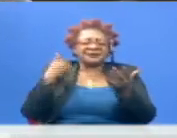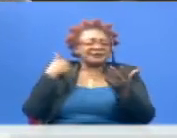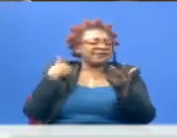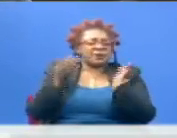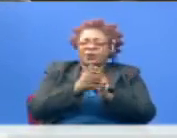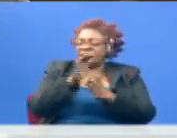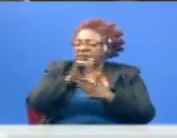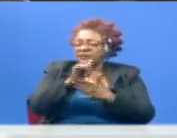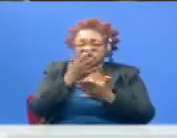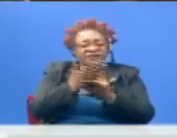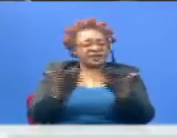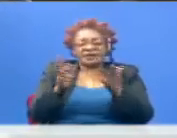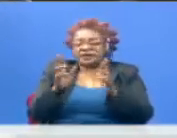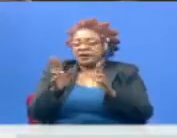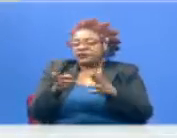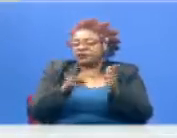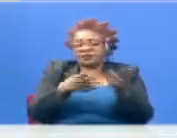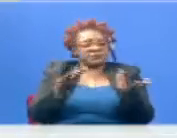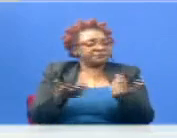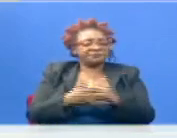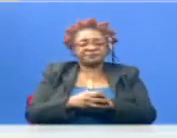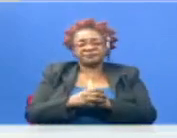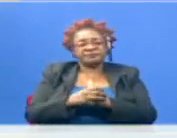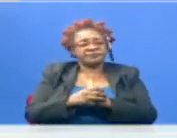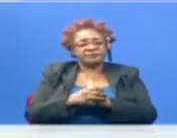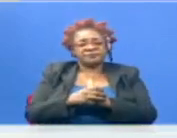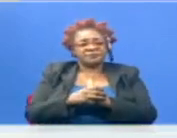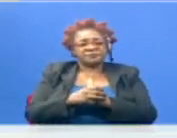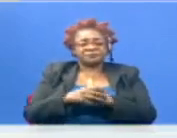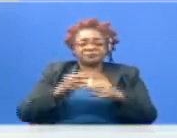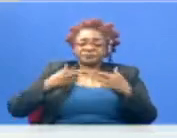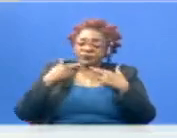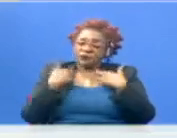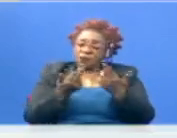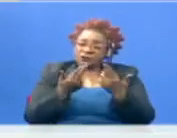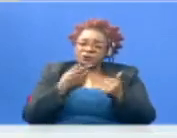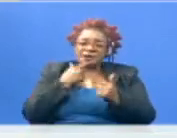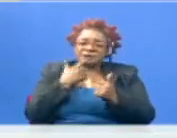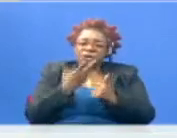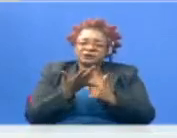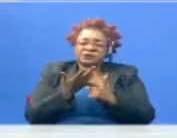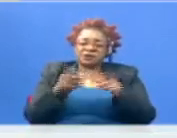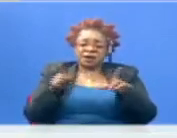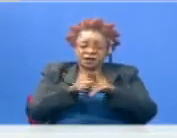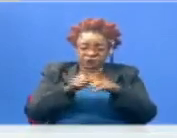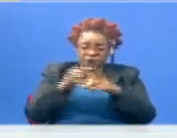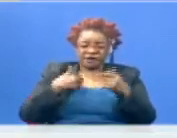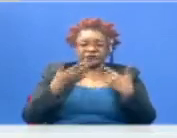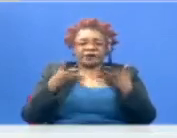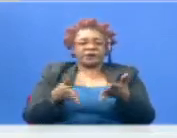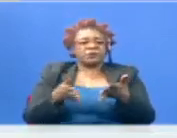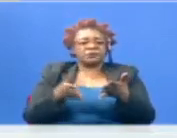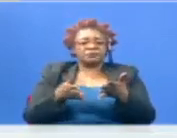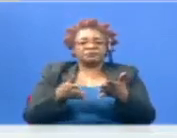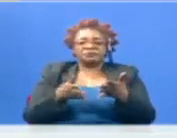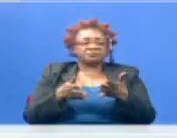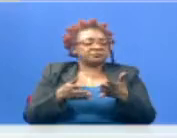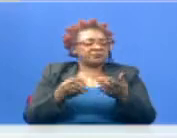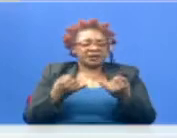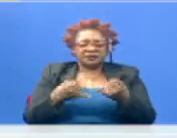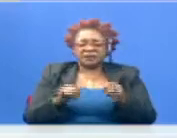things naturally? And let me just respond and say that as it is right now, there has not been attempts to make